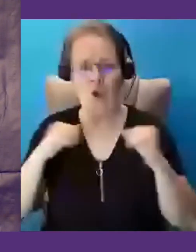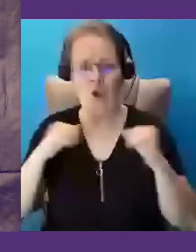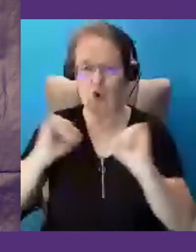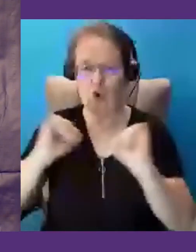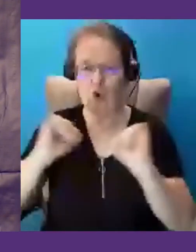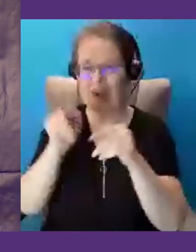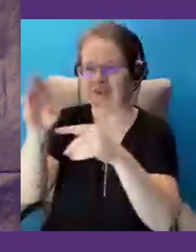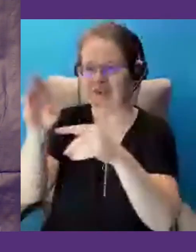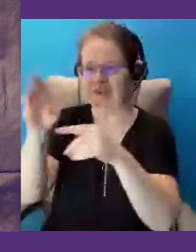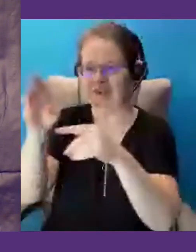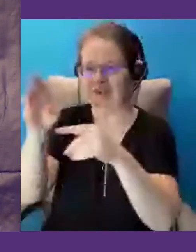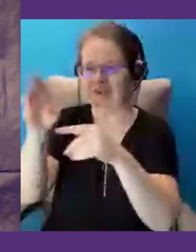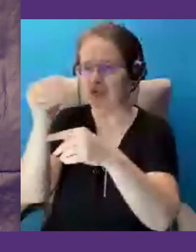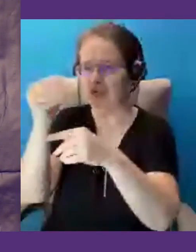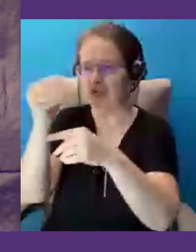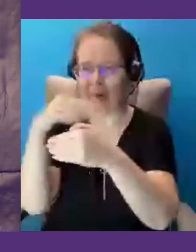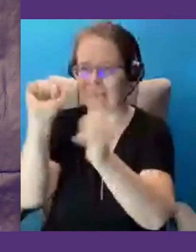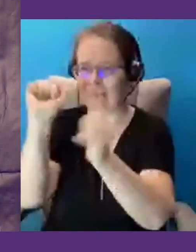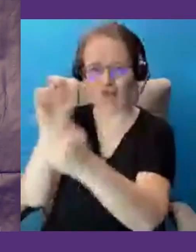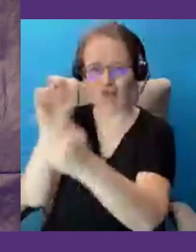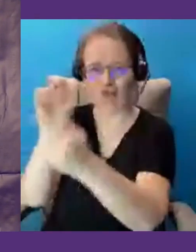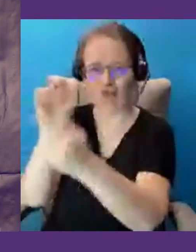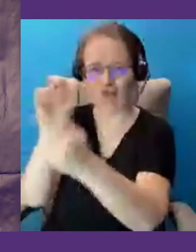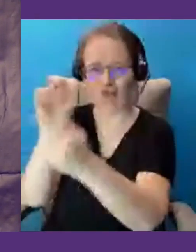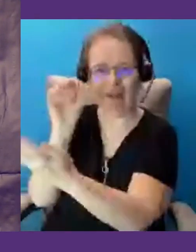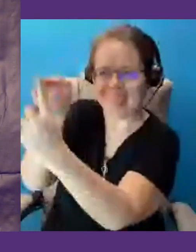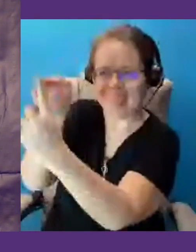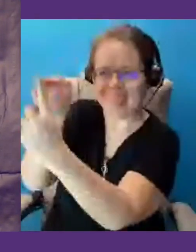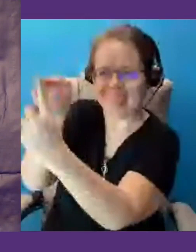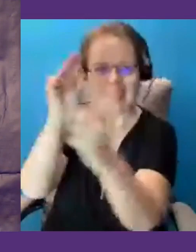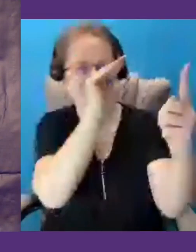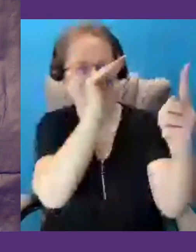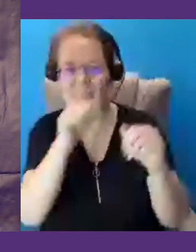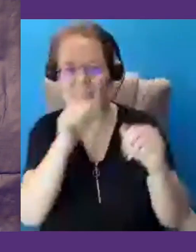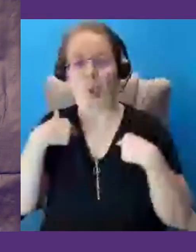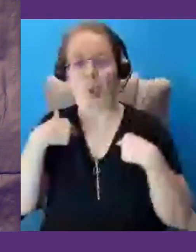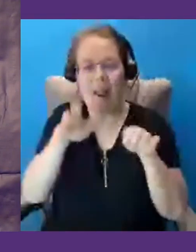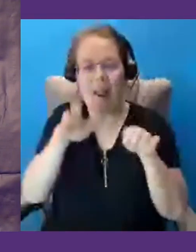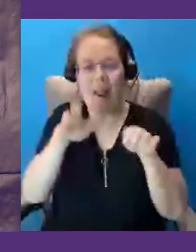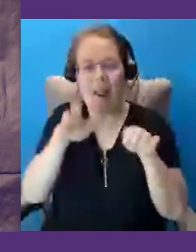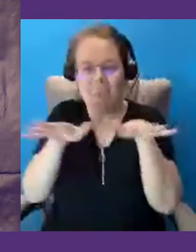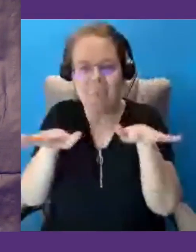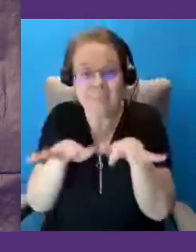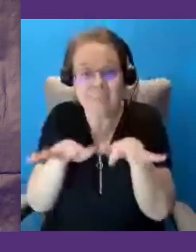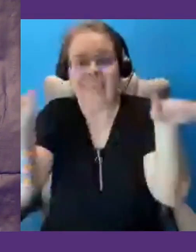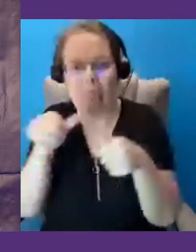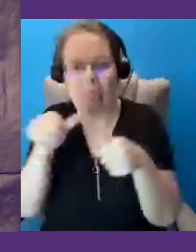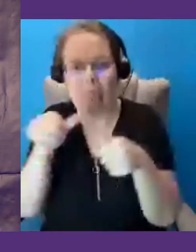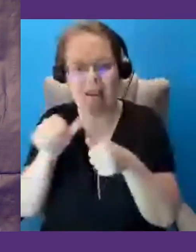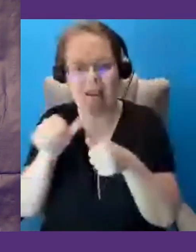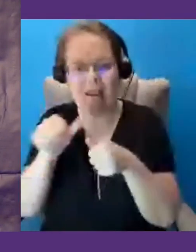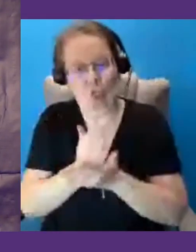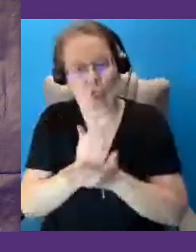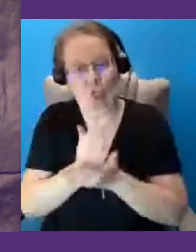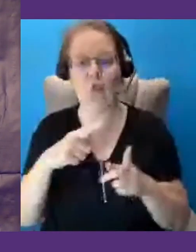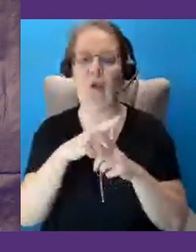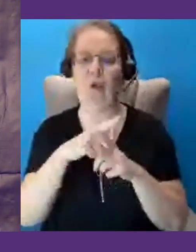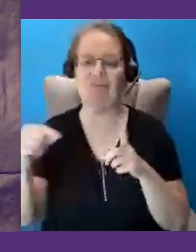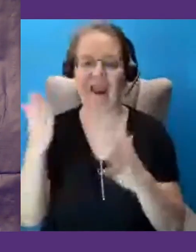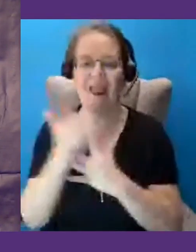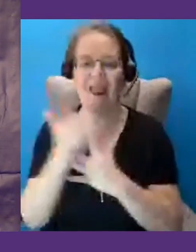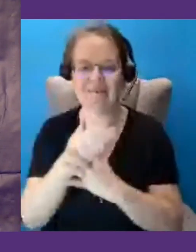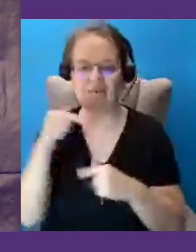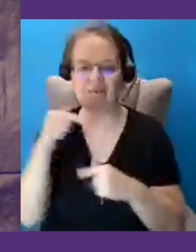because, or that we could reach better through improved digital accessibility. There are also loyal audiences our content